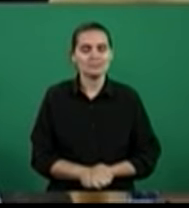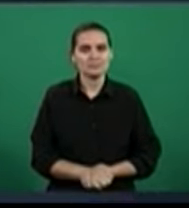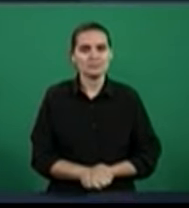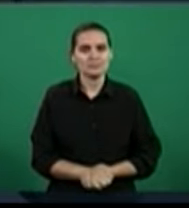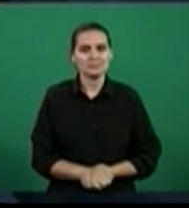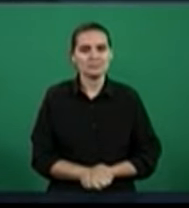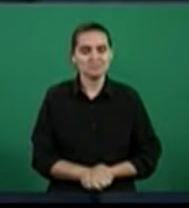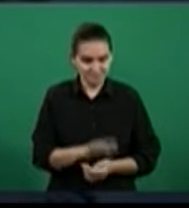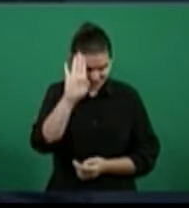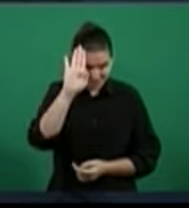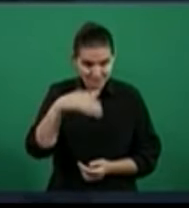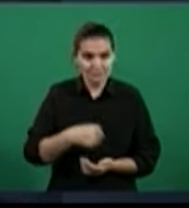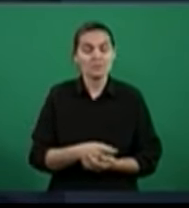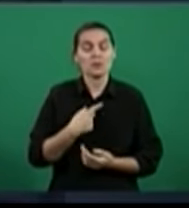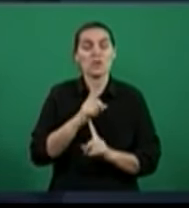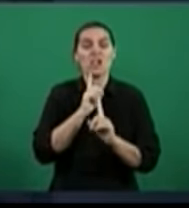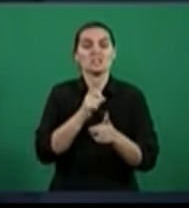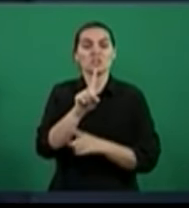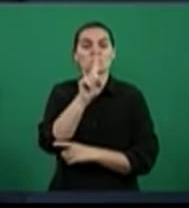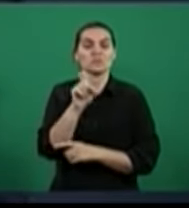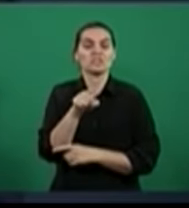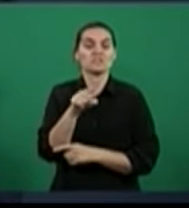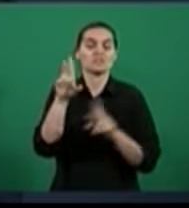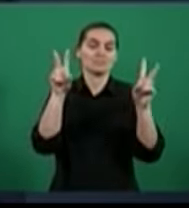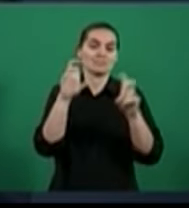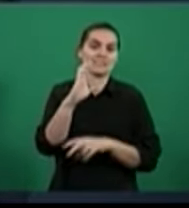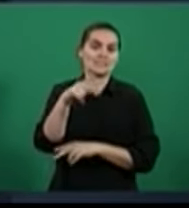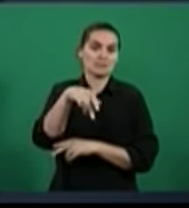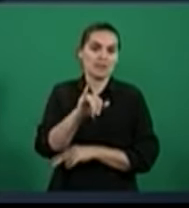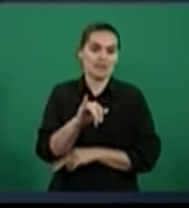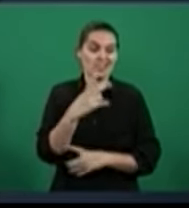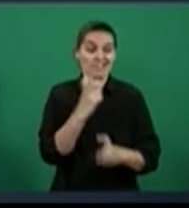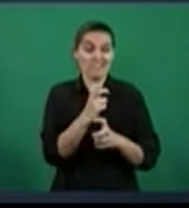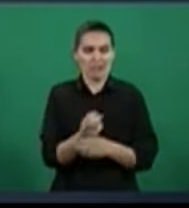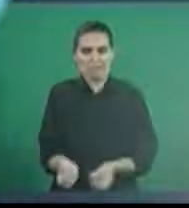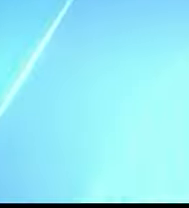Okay, let me take the CPI one and leave the difficult one to Chris.